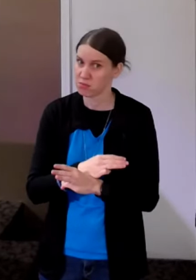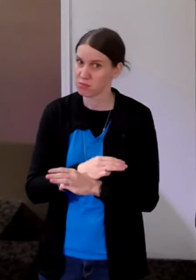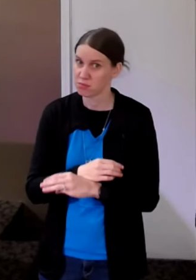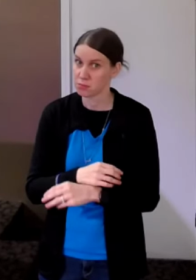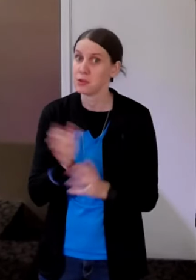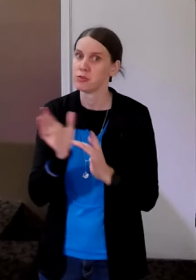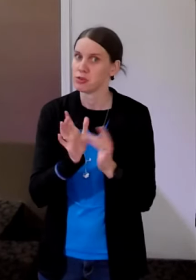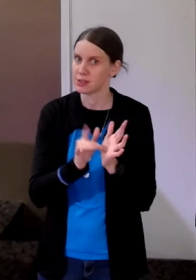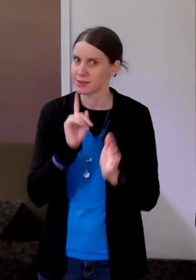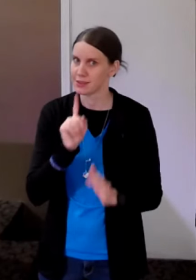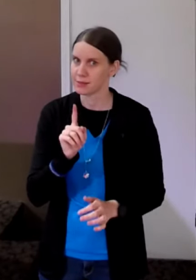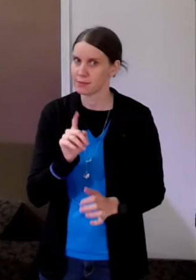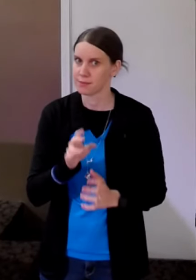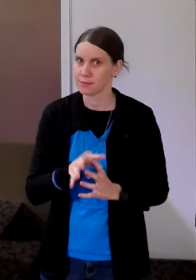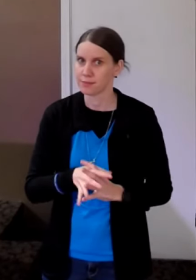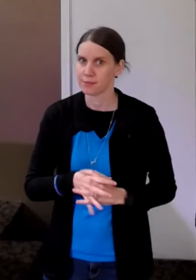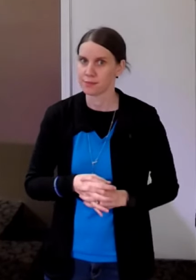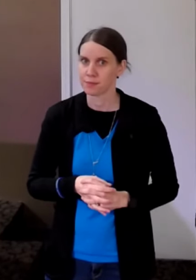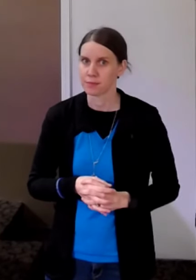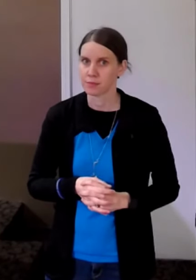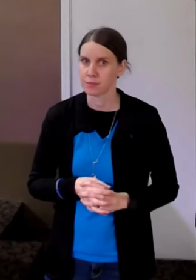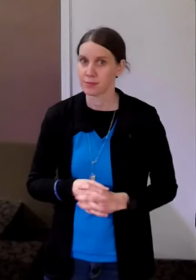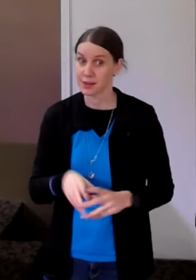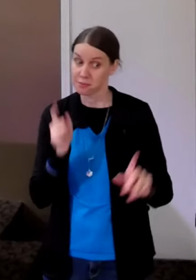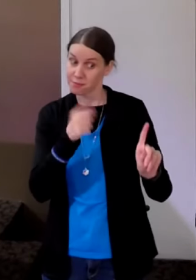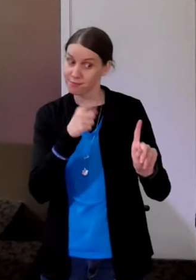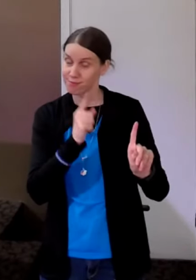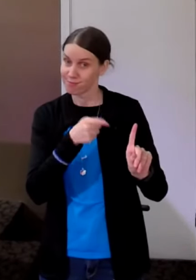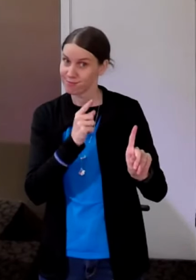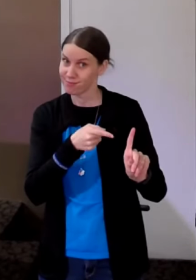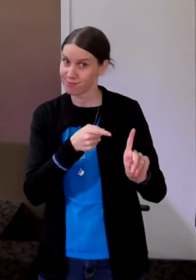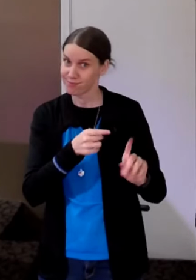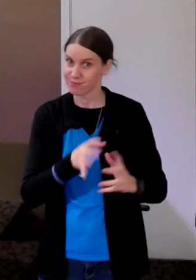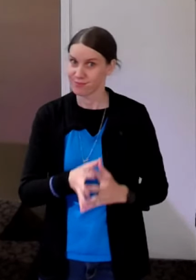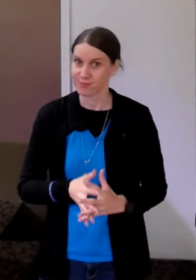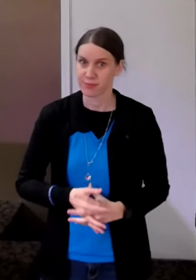That guy is. As he points to Jesus.